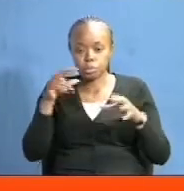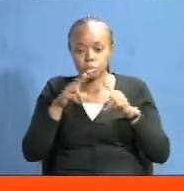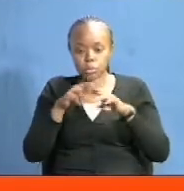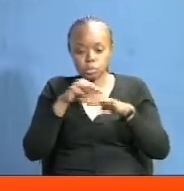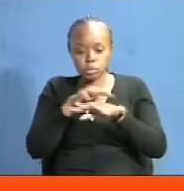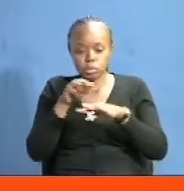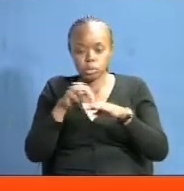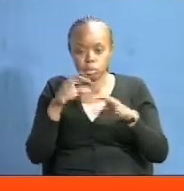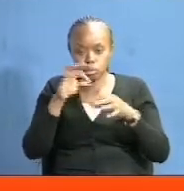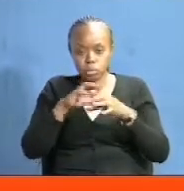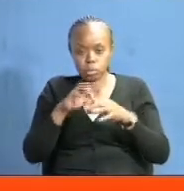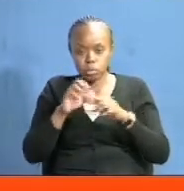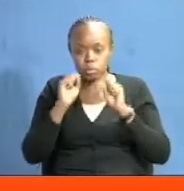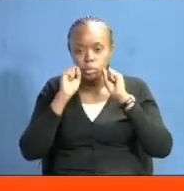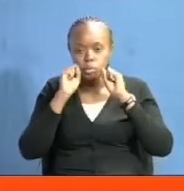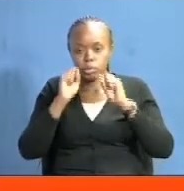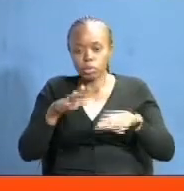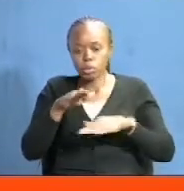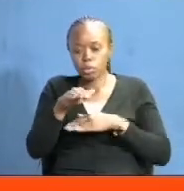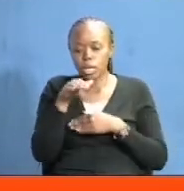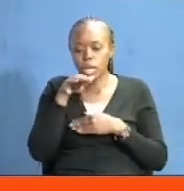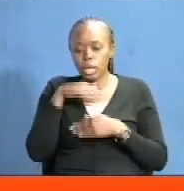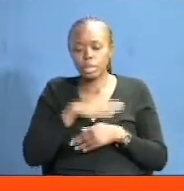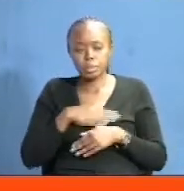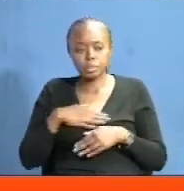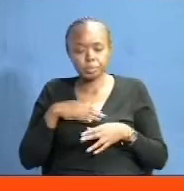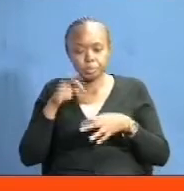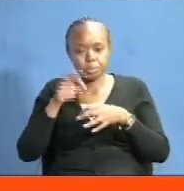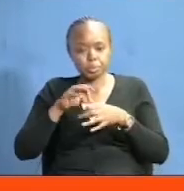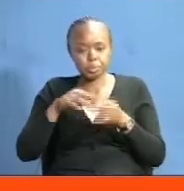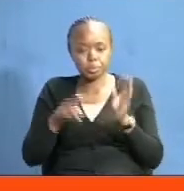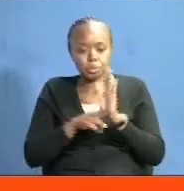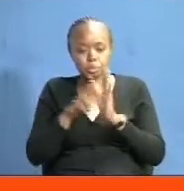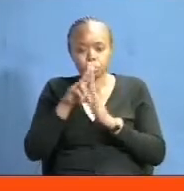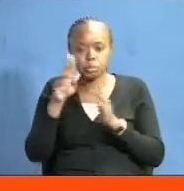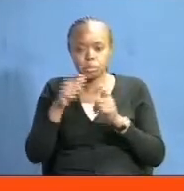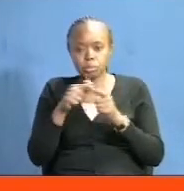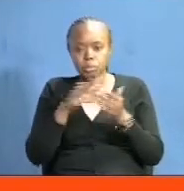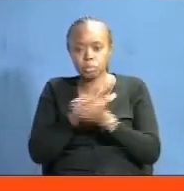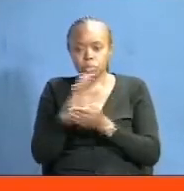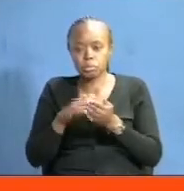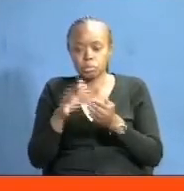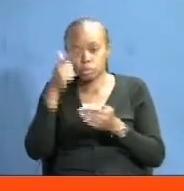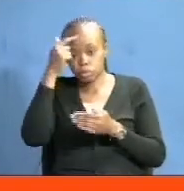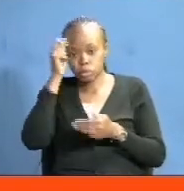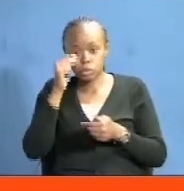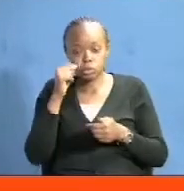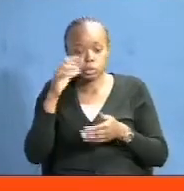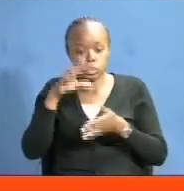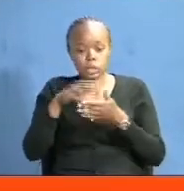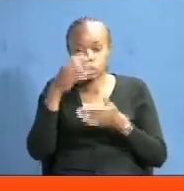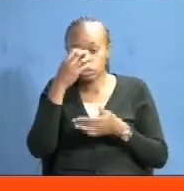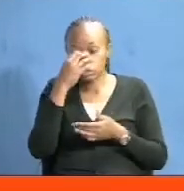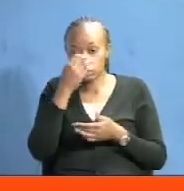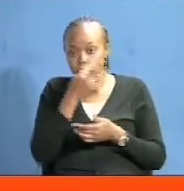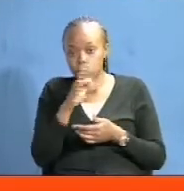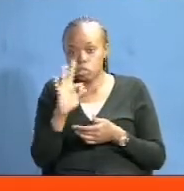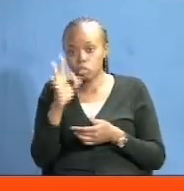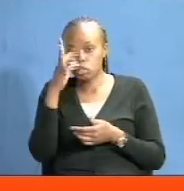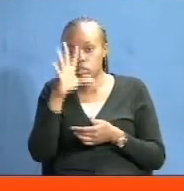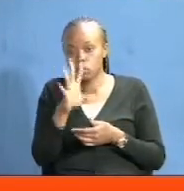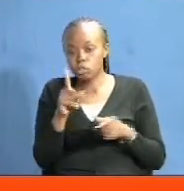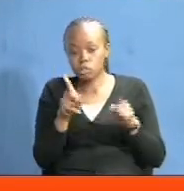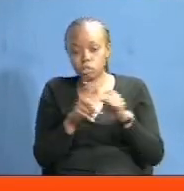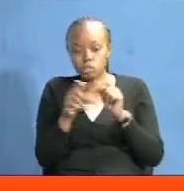I urge our students to register as voters, to take up elective positions. Those between the ages of 35, between 18